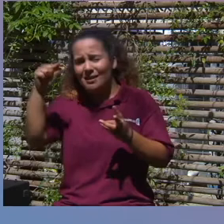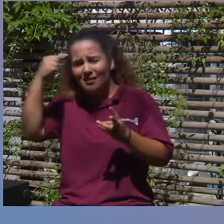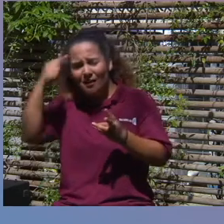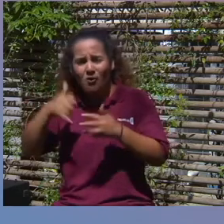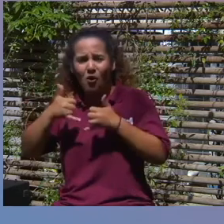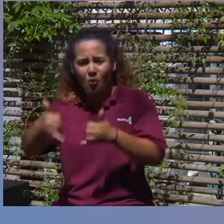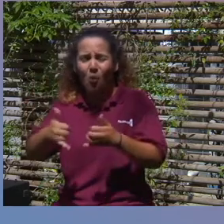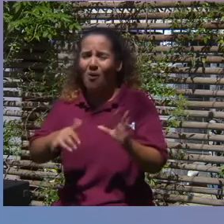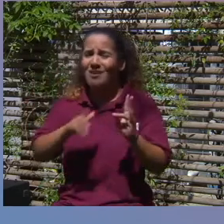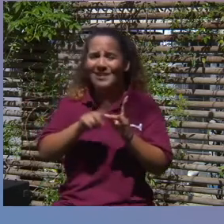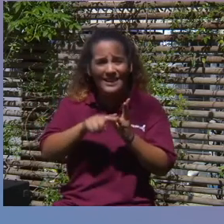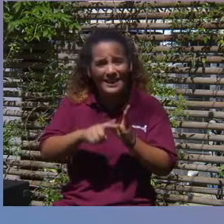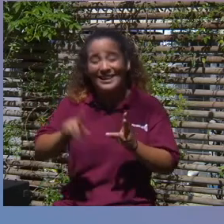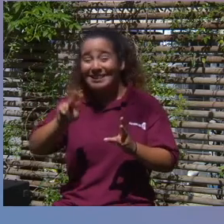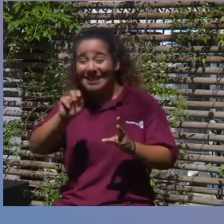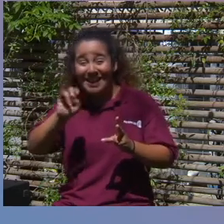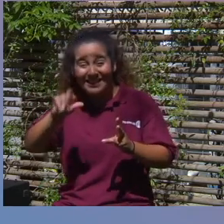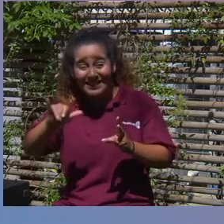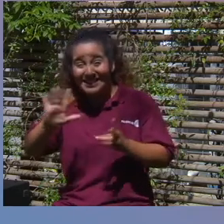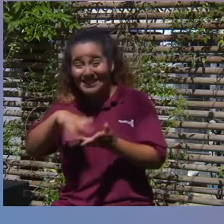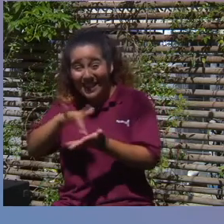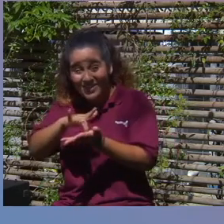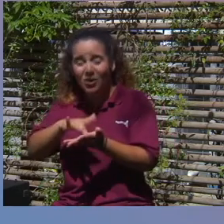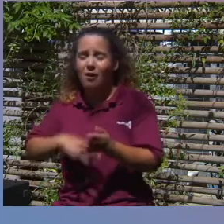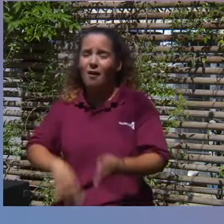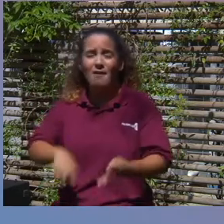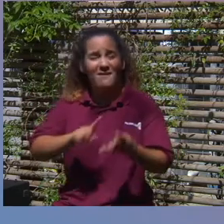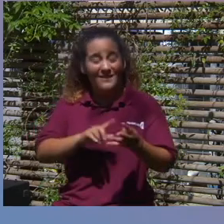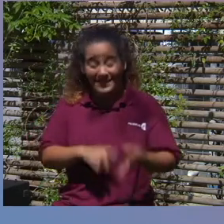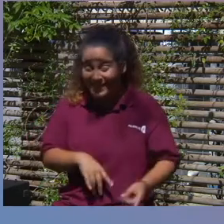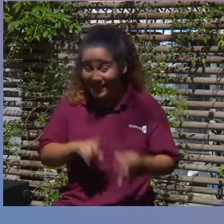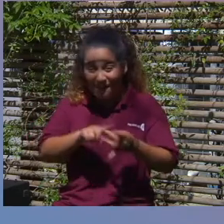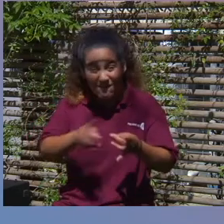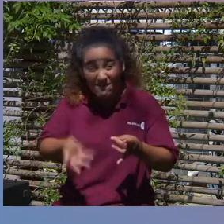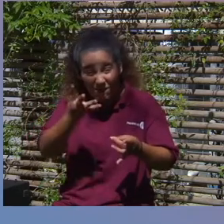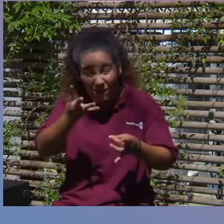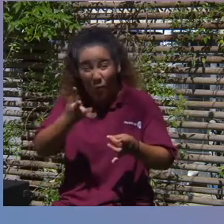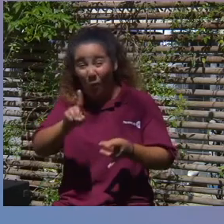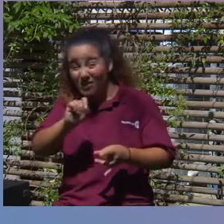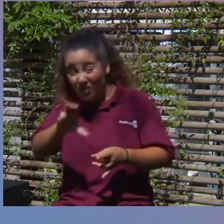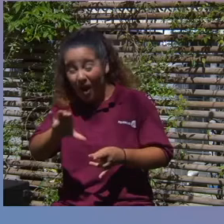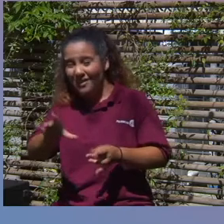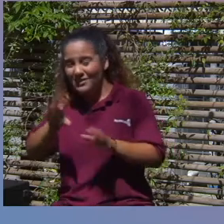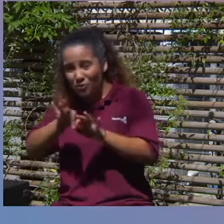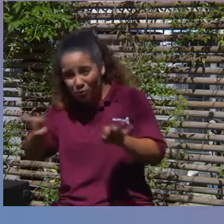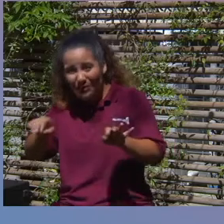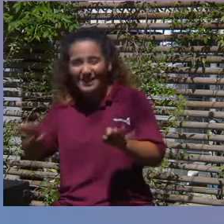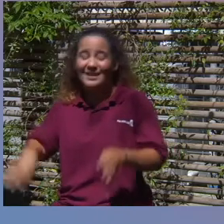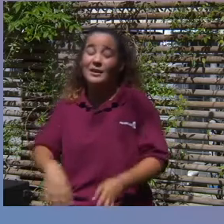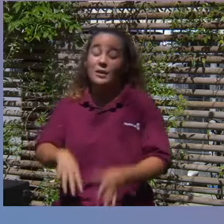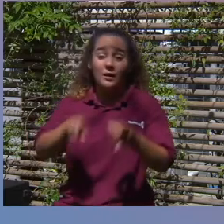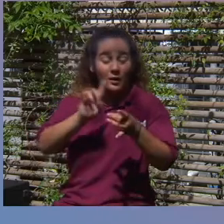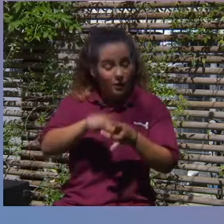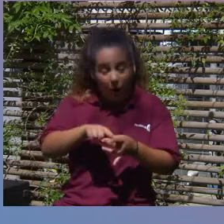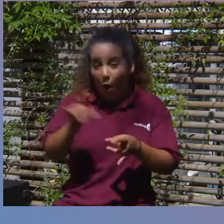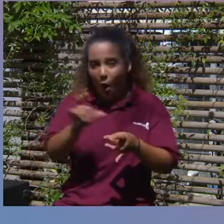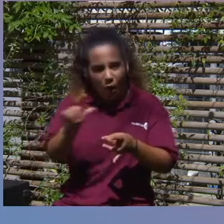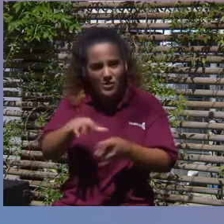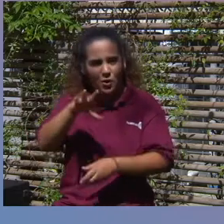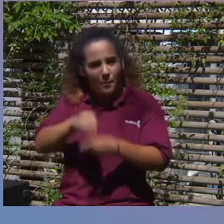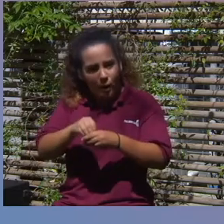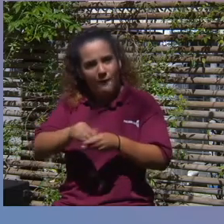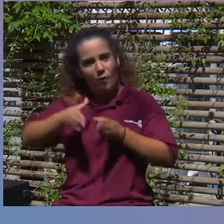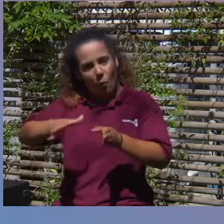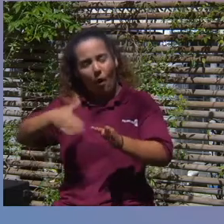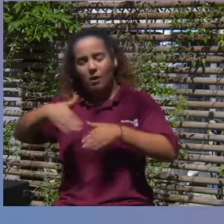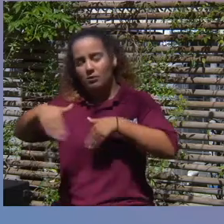Kennedy Center honoree, 4 doctoral degrees, has a star on the Hollywood Walk of Fame, and was appointed by